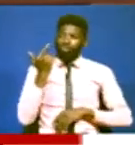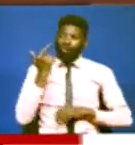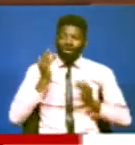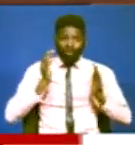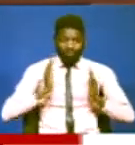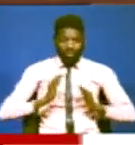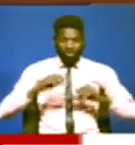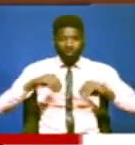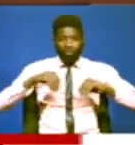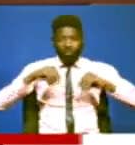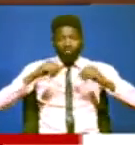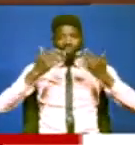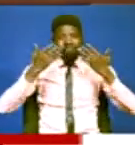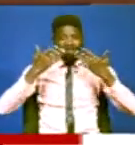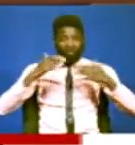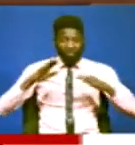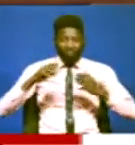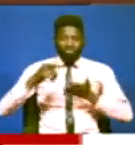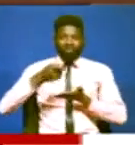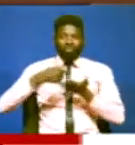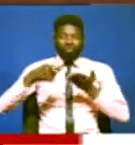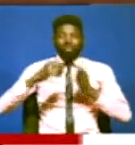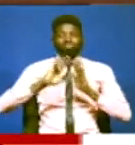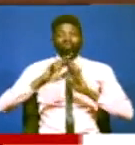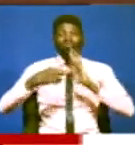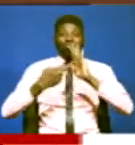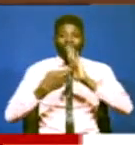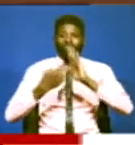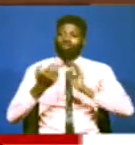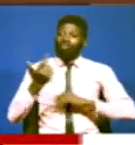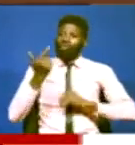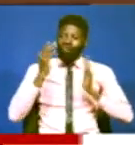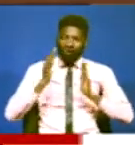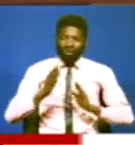qualified and signed the role of advocates on the 17th of November